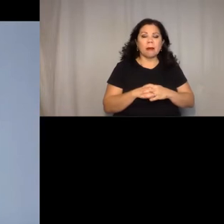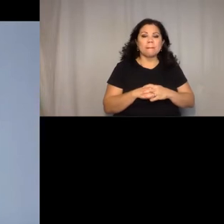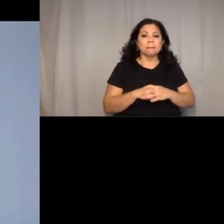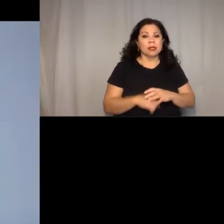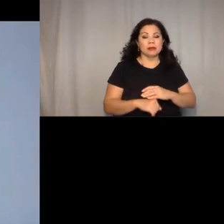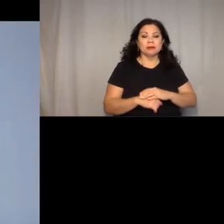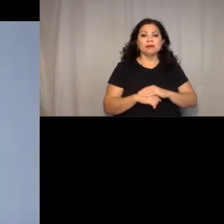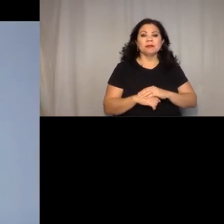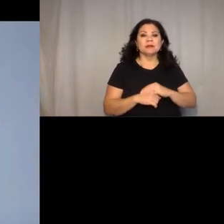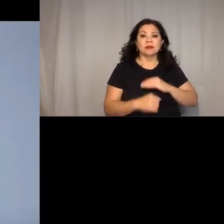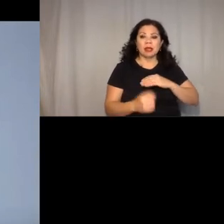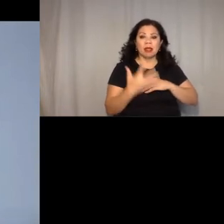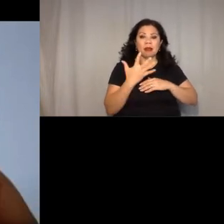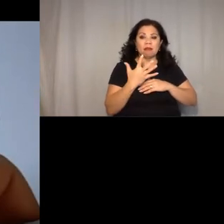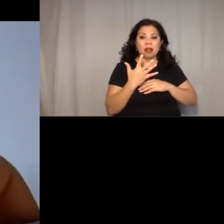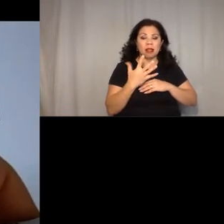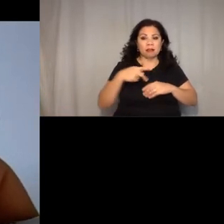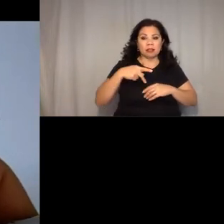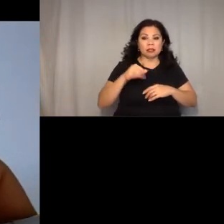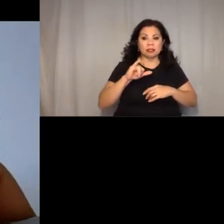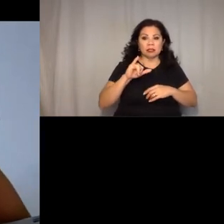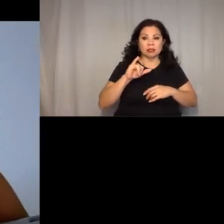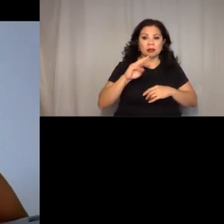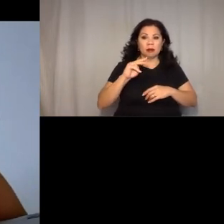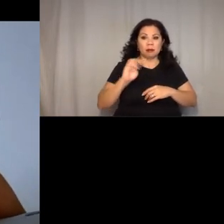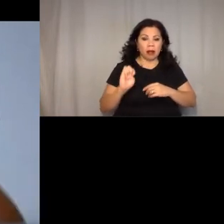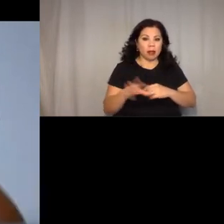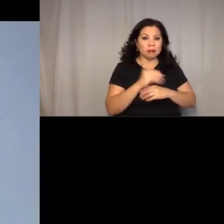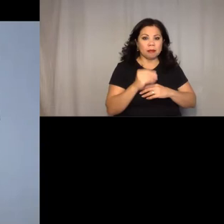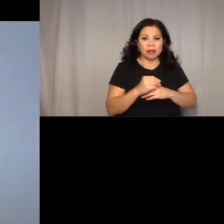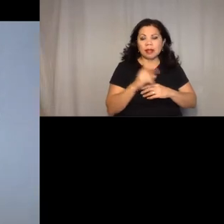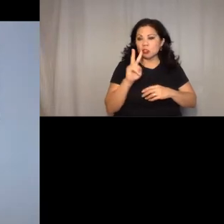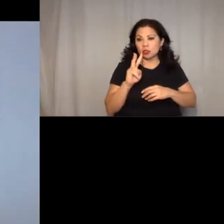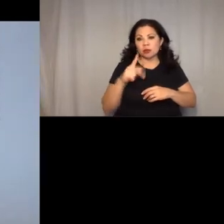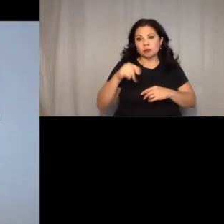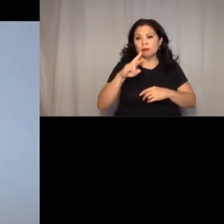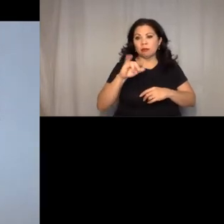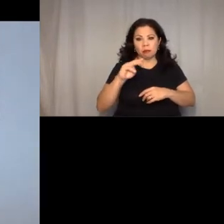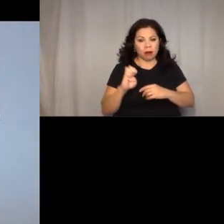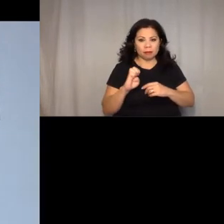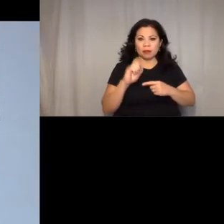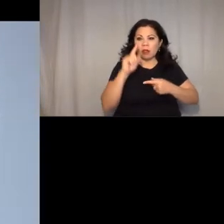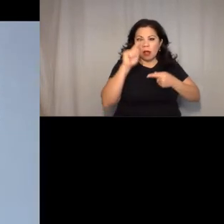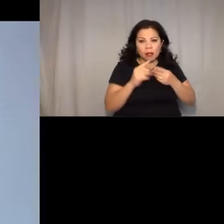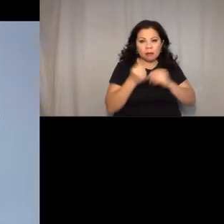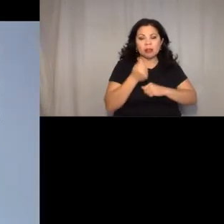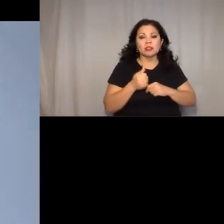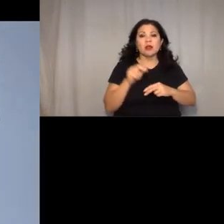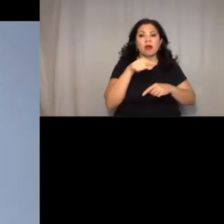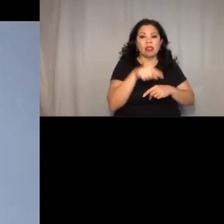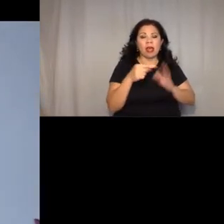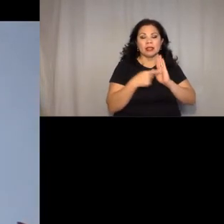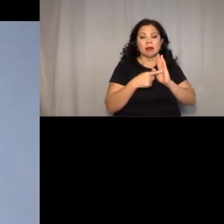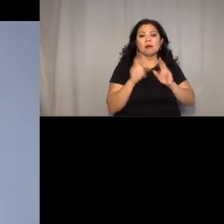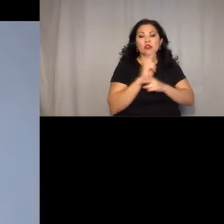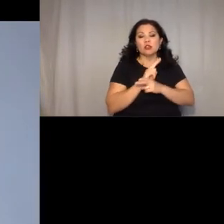5 is the only factor of 5, and 5 cannot go into 2. So this is using the GCF, the largest number they have in